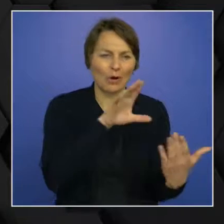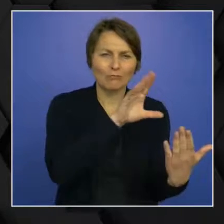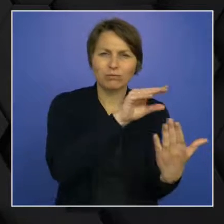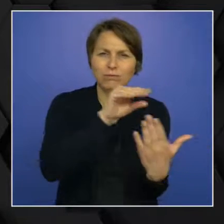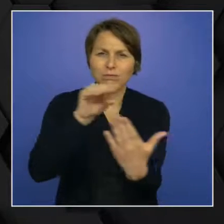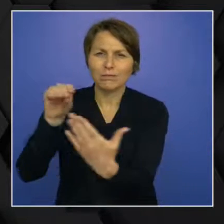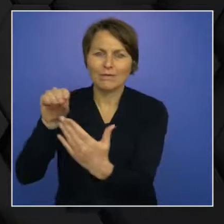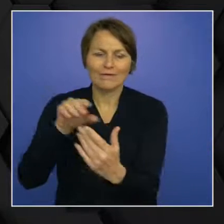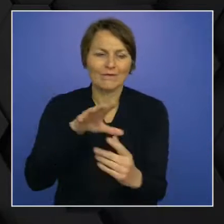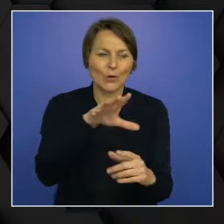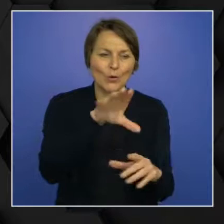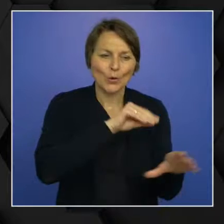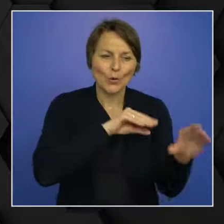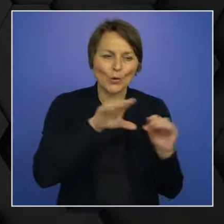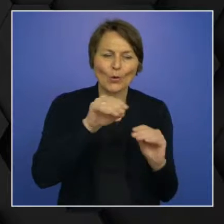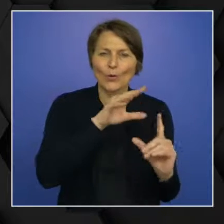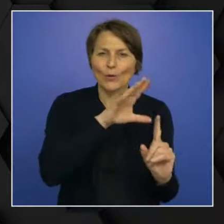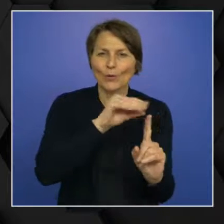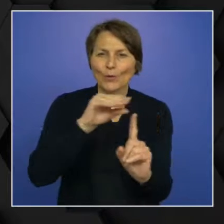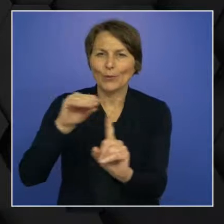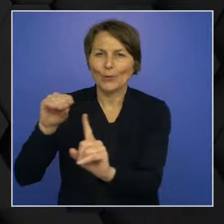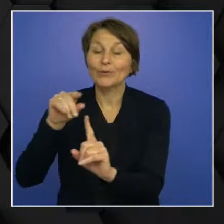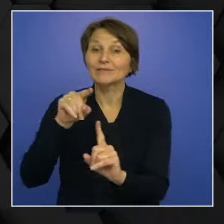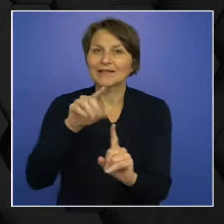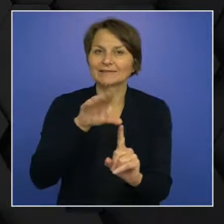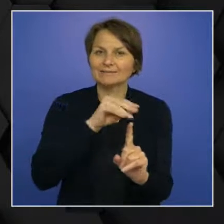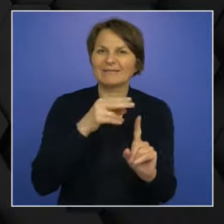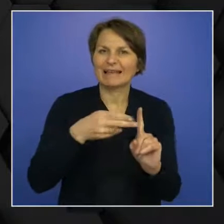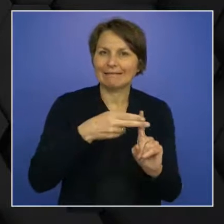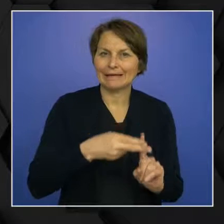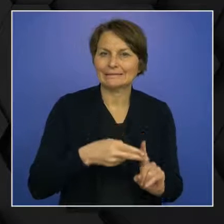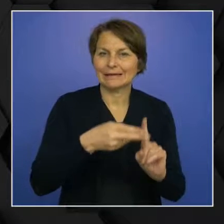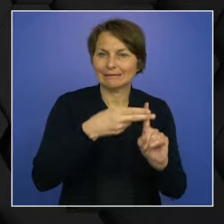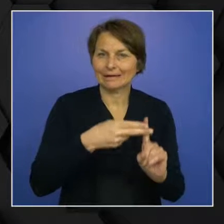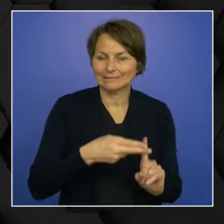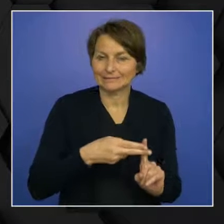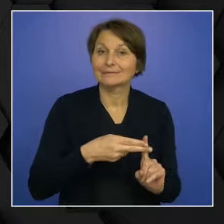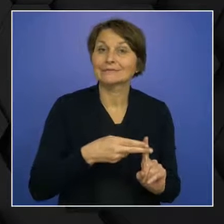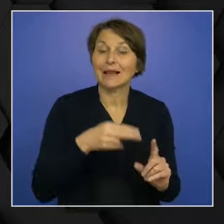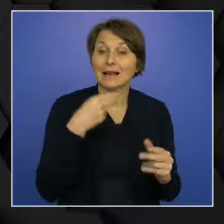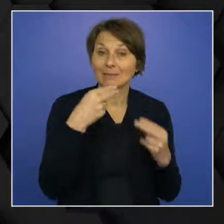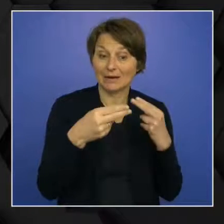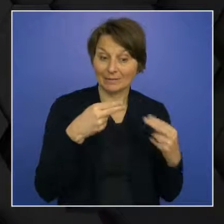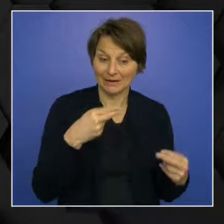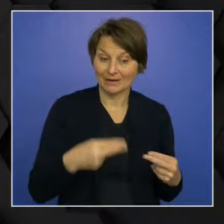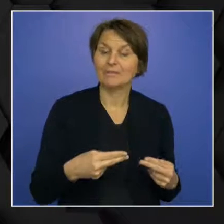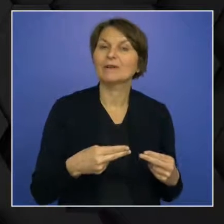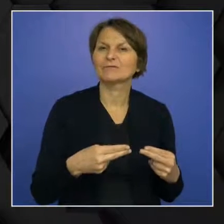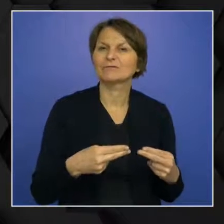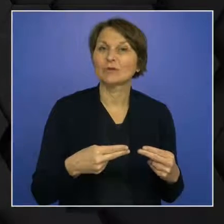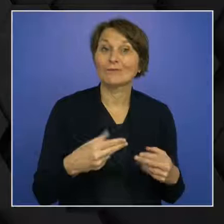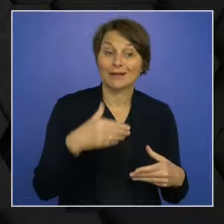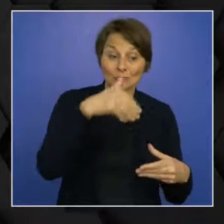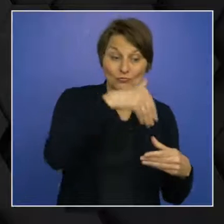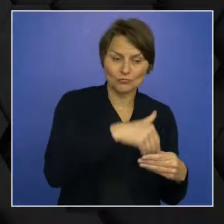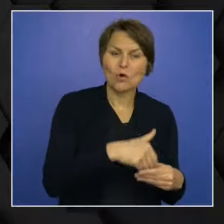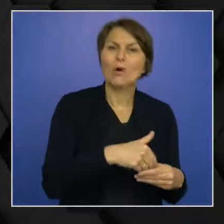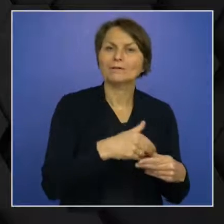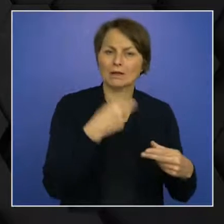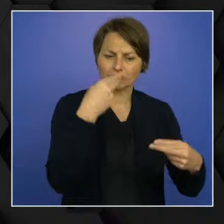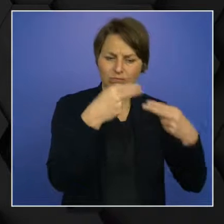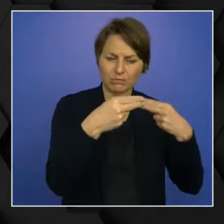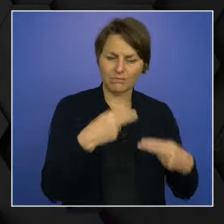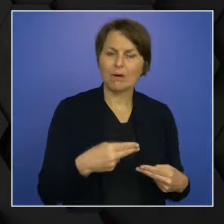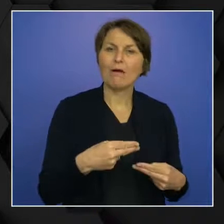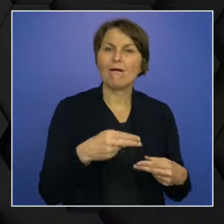there to take and consume and ingress, similar to what Henk showed you, and get that content really in a way that you can display that with